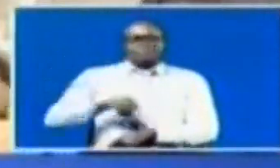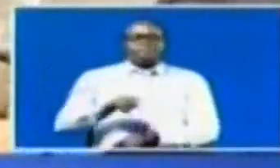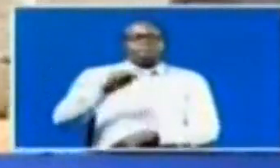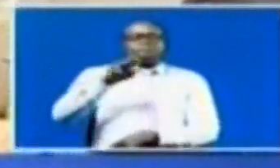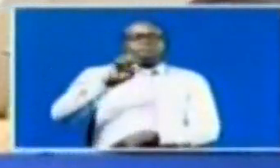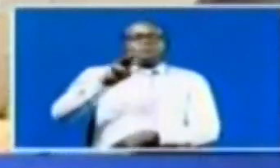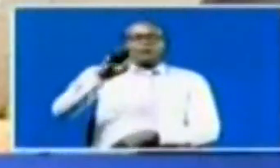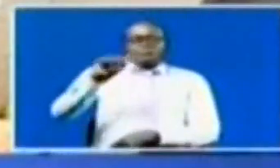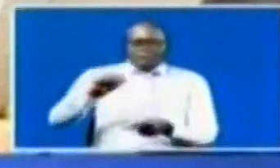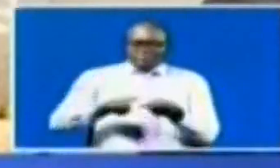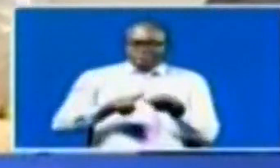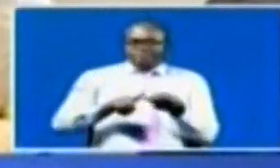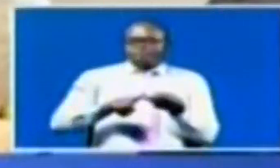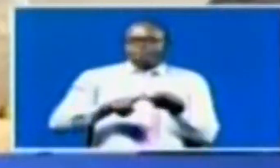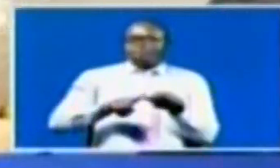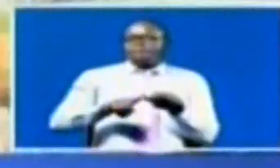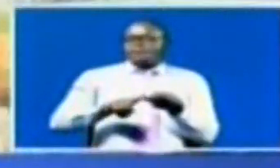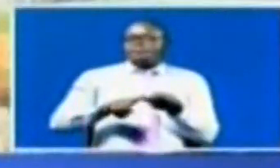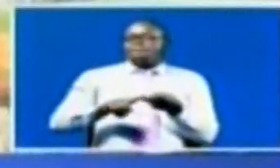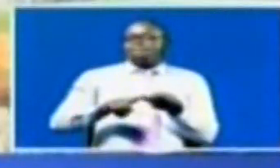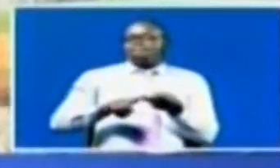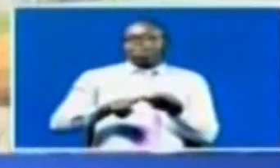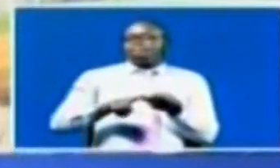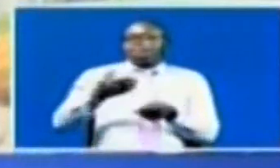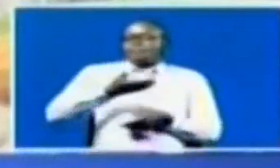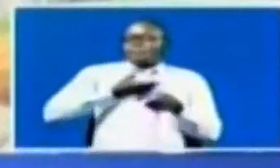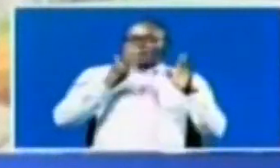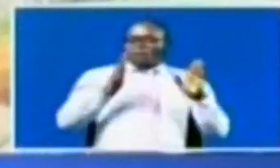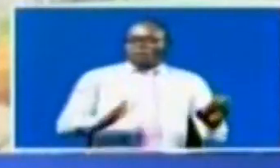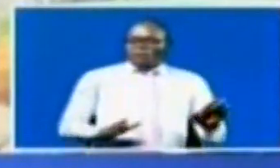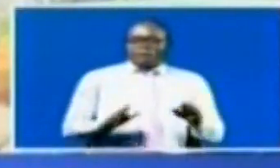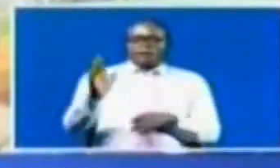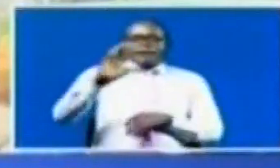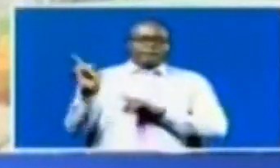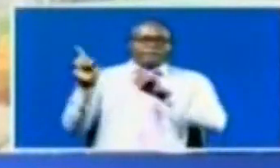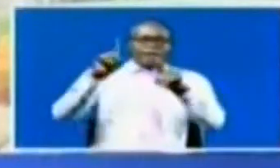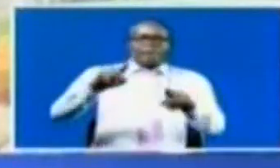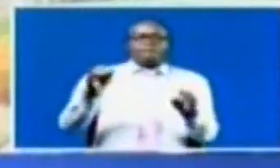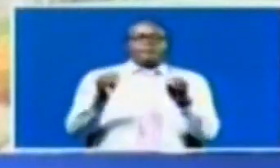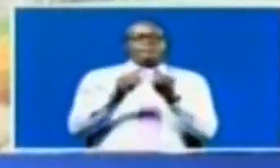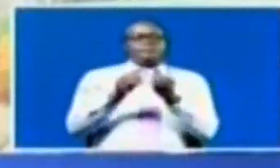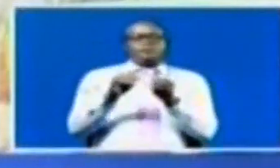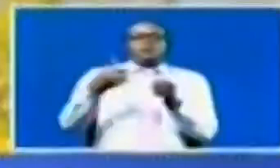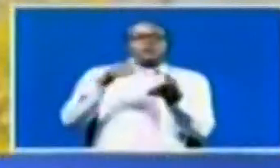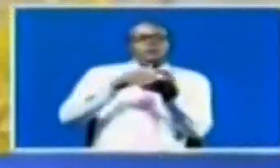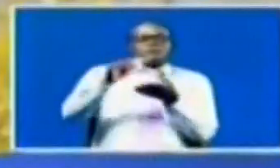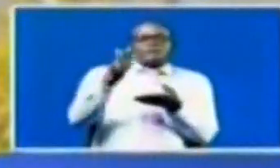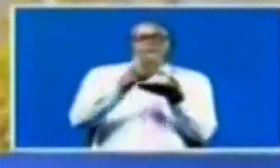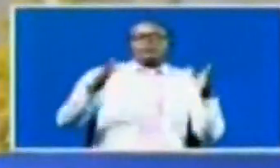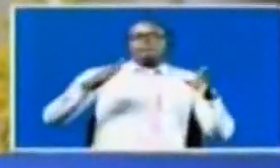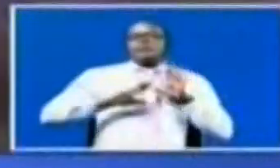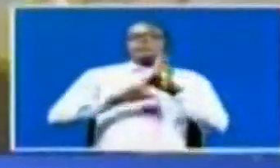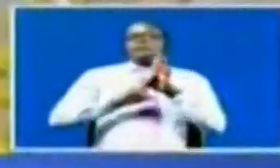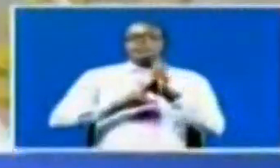NEMA na hata jopo la kushughulikia mizozo ya mazingira. The owner or the developer never showed up at the meeting. He sends proxies. Hata